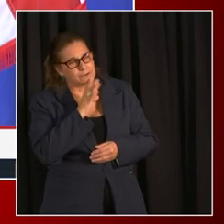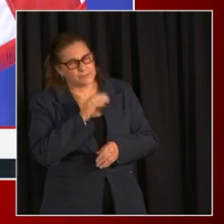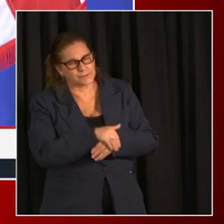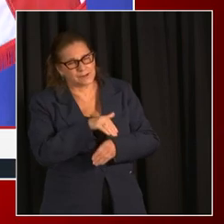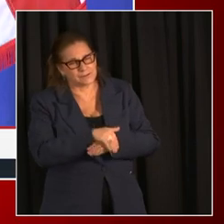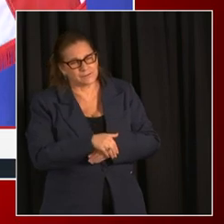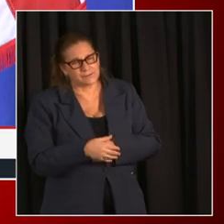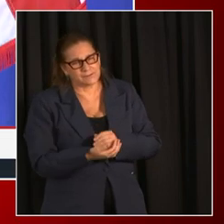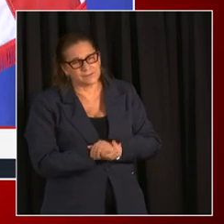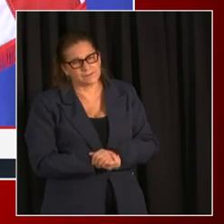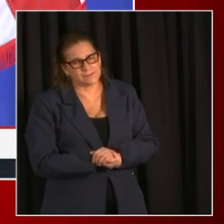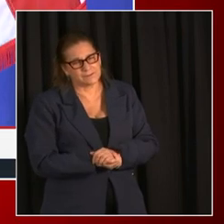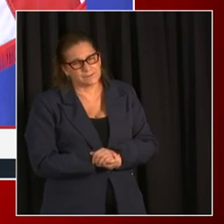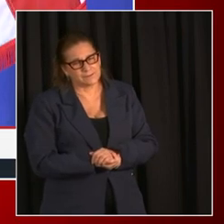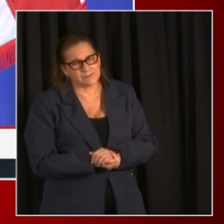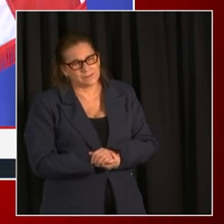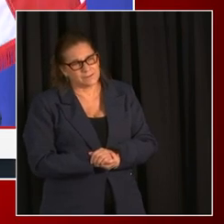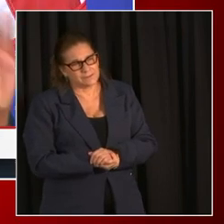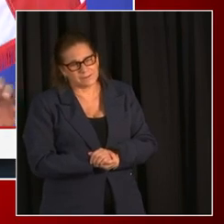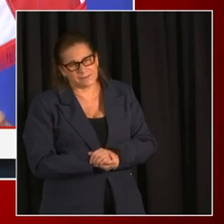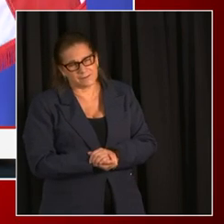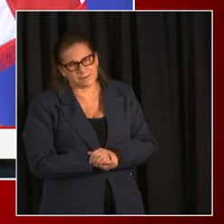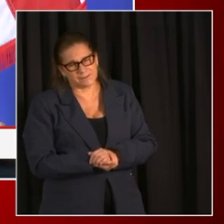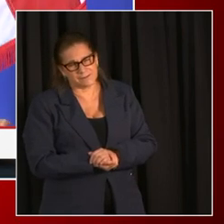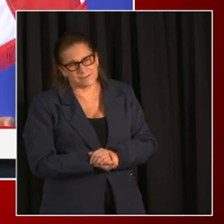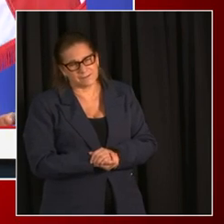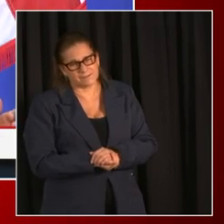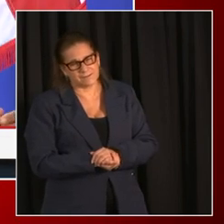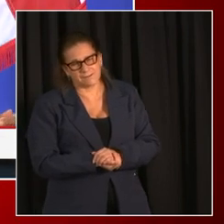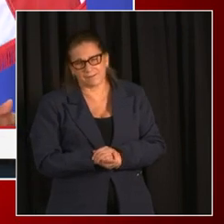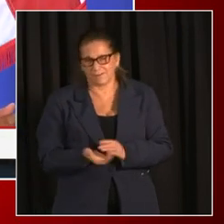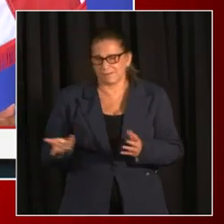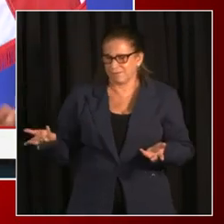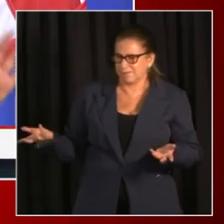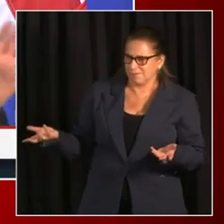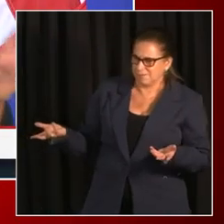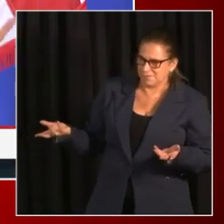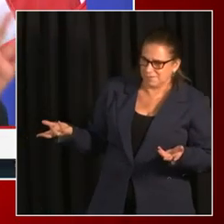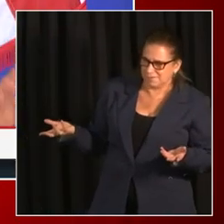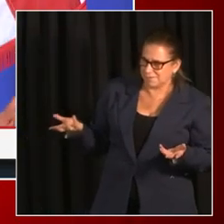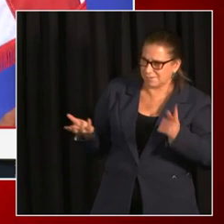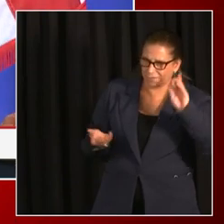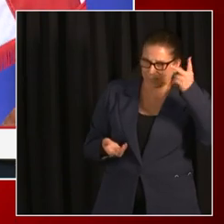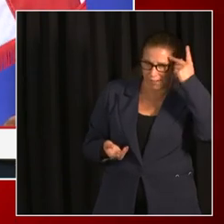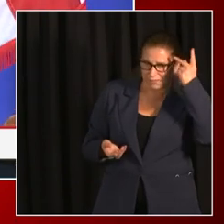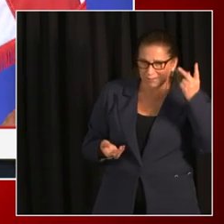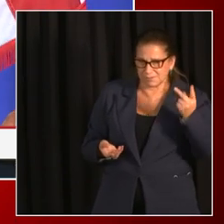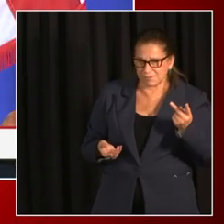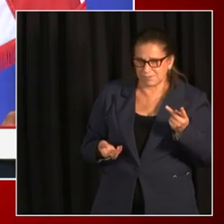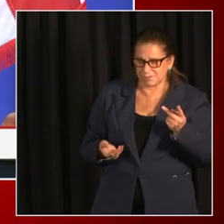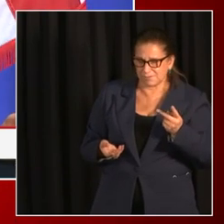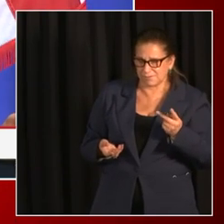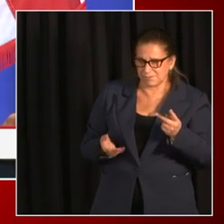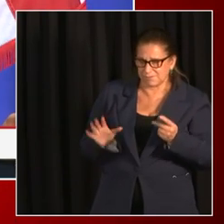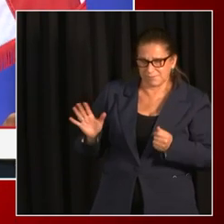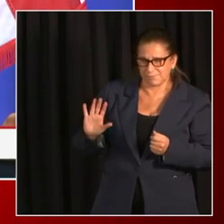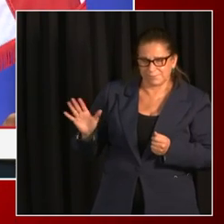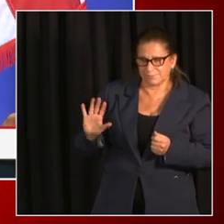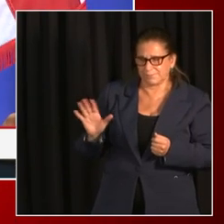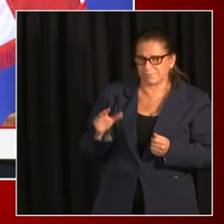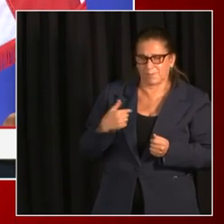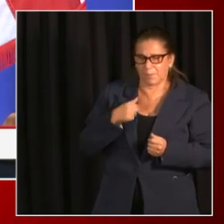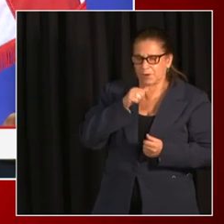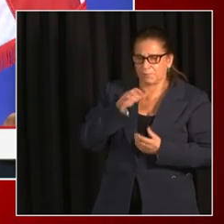I will be talking with, I don't always like to mix politics, so this is a politics question, and I'm